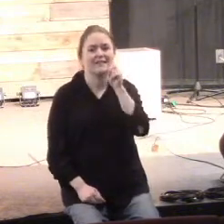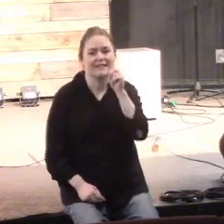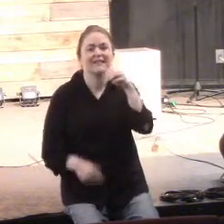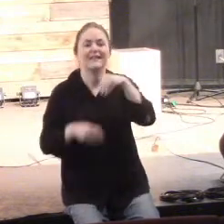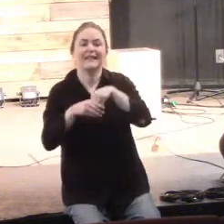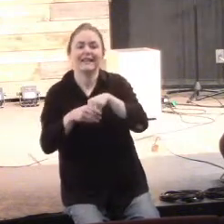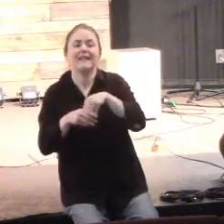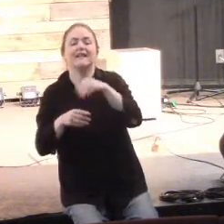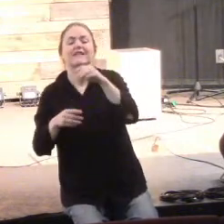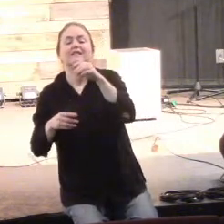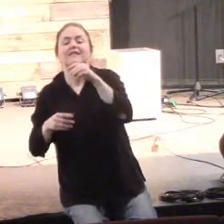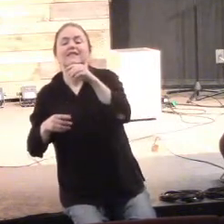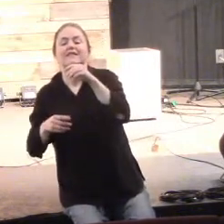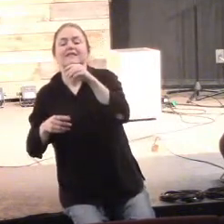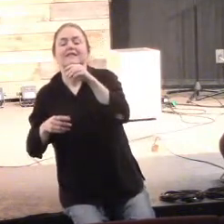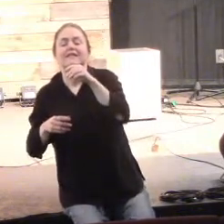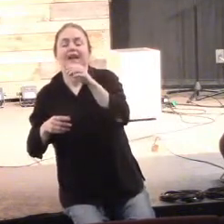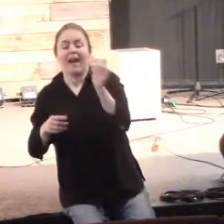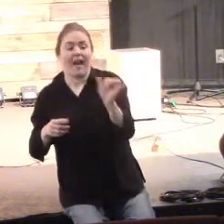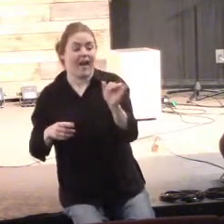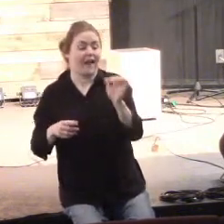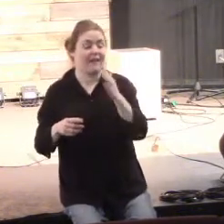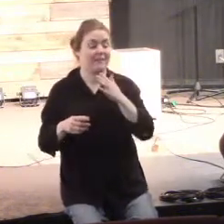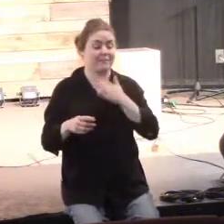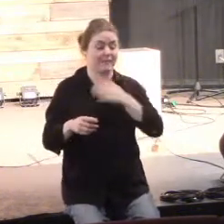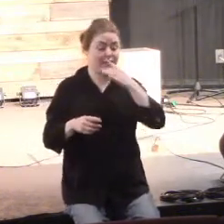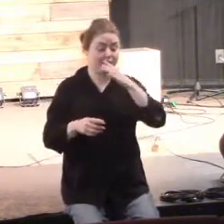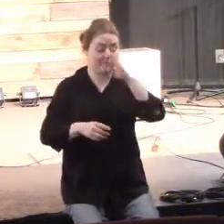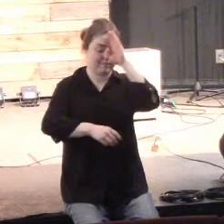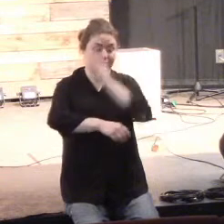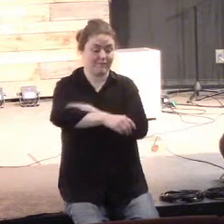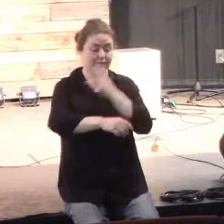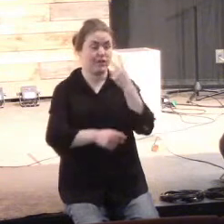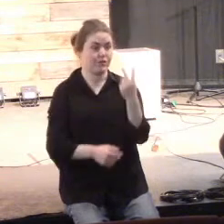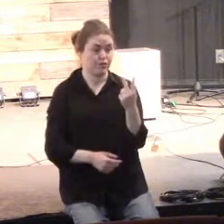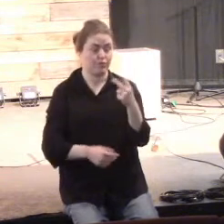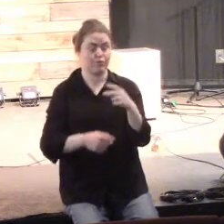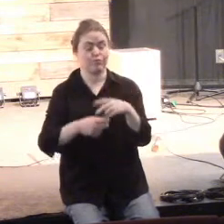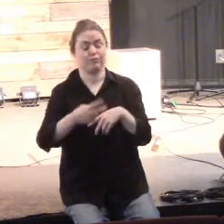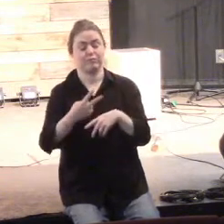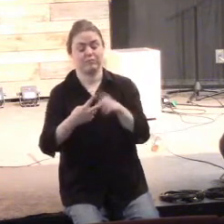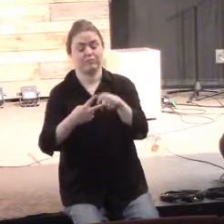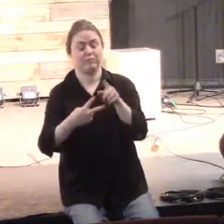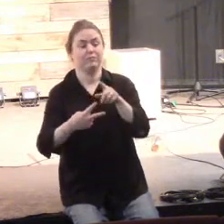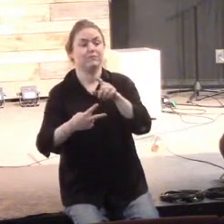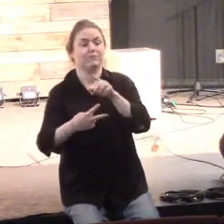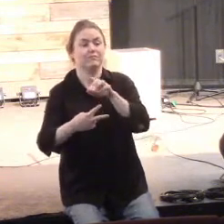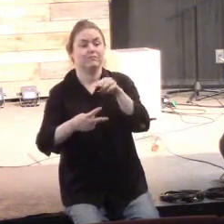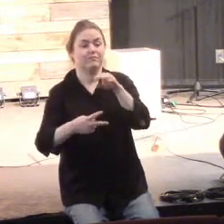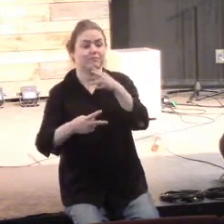have a son in college, and I'm married to my incredible, awesome wife, Shelly, and we work with the teens. So